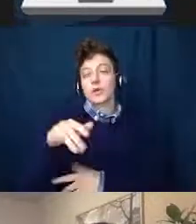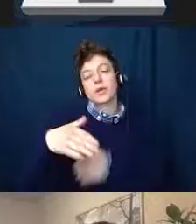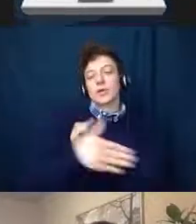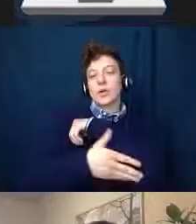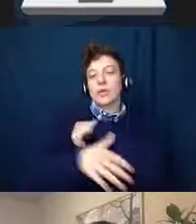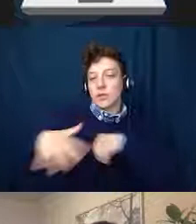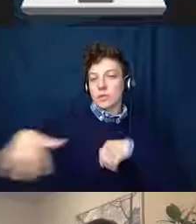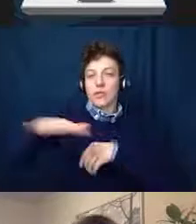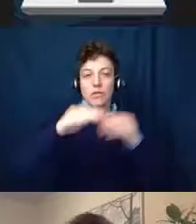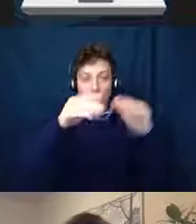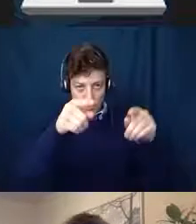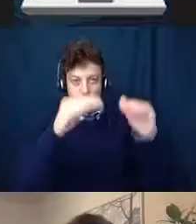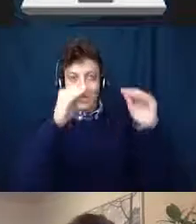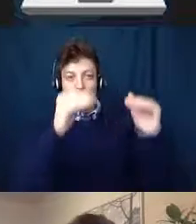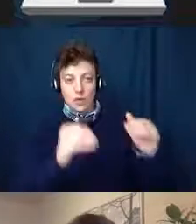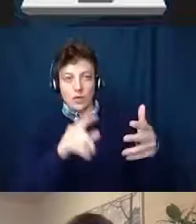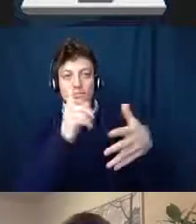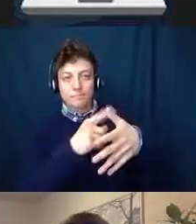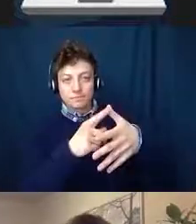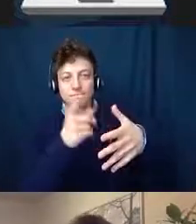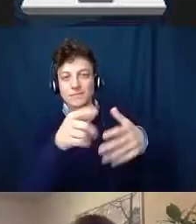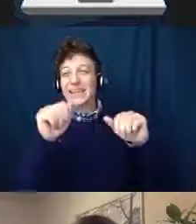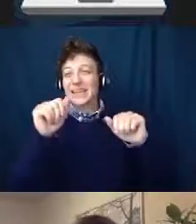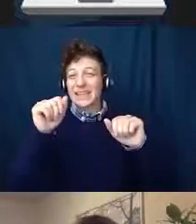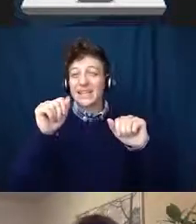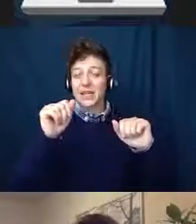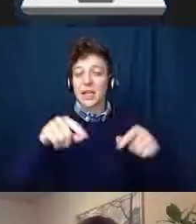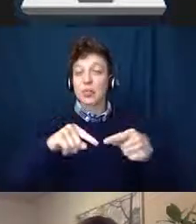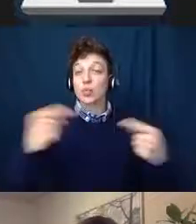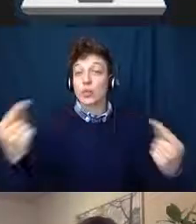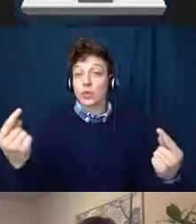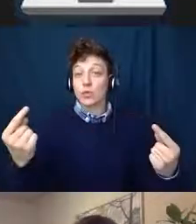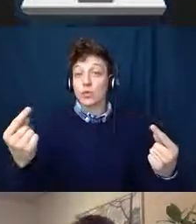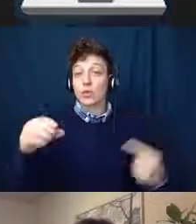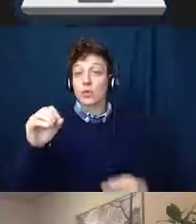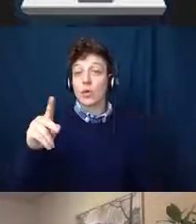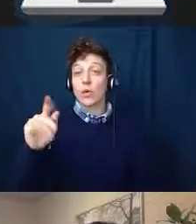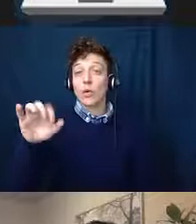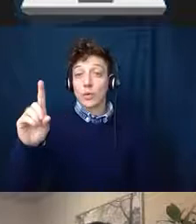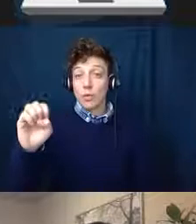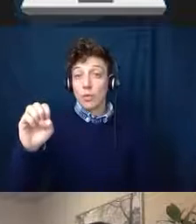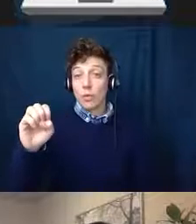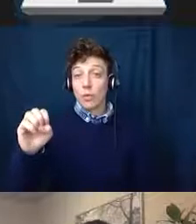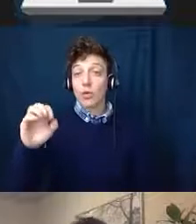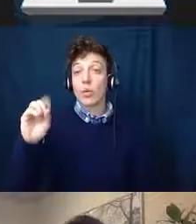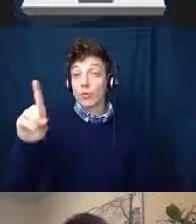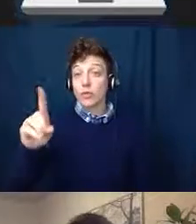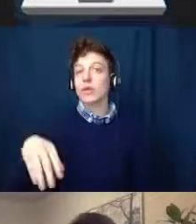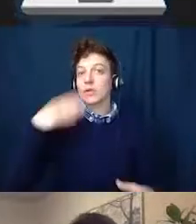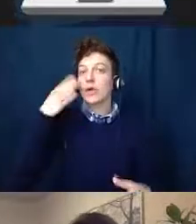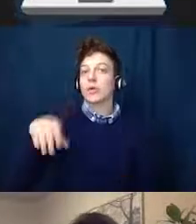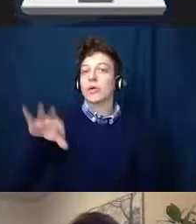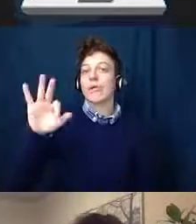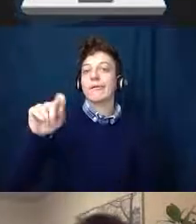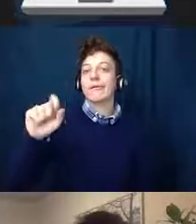or naloxone can reverse an opioid overdose, and it's worth noting fentanyl is an opioid. So naloxone can work to